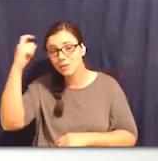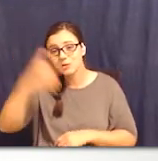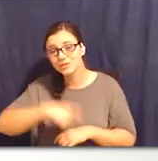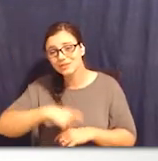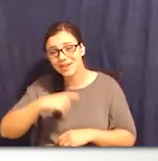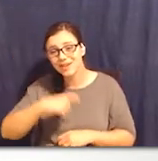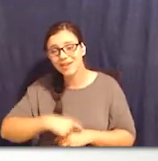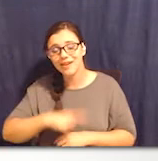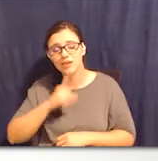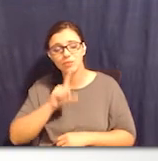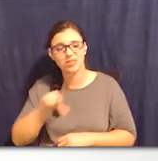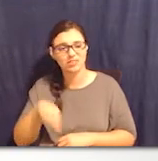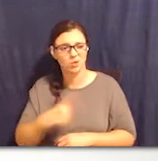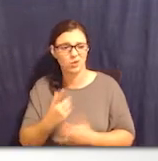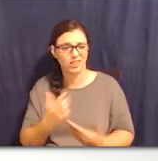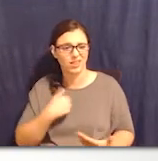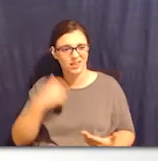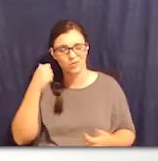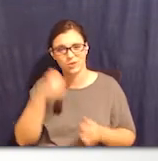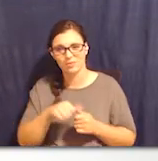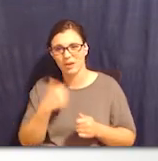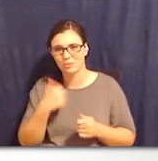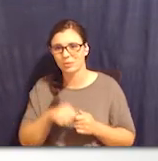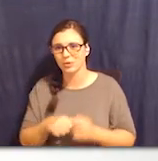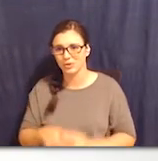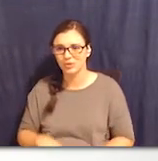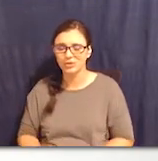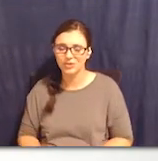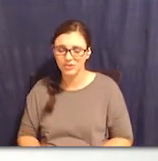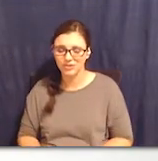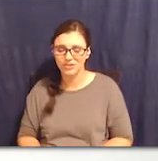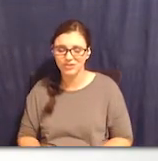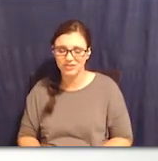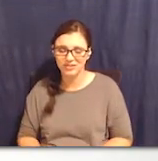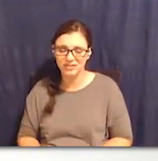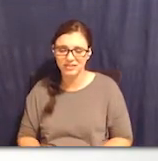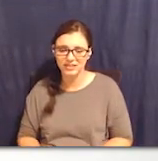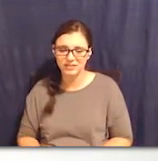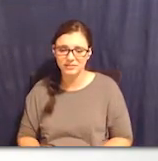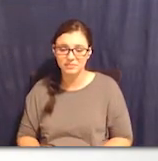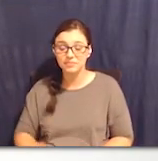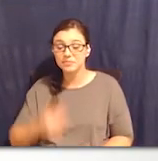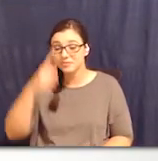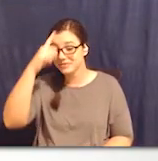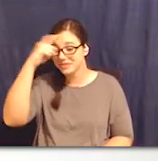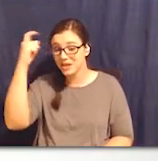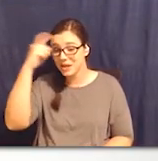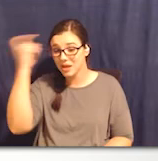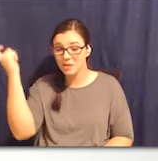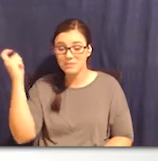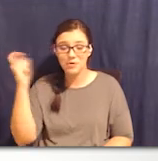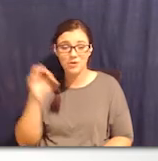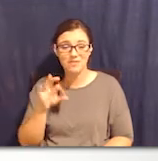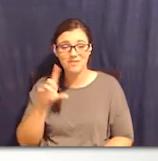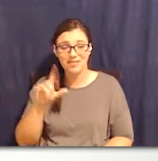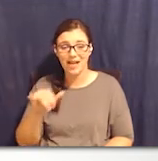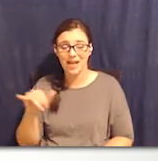why. 'Cause the summertime is all that I remember.